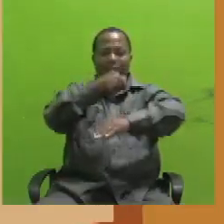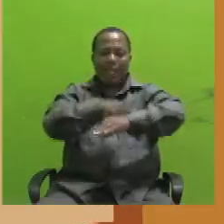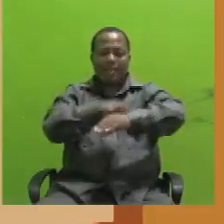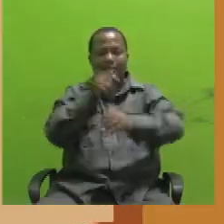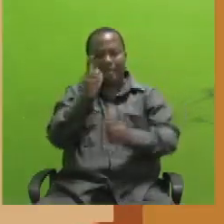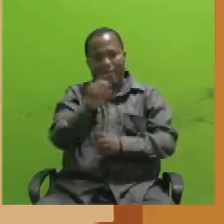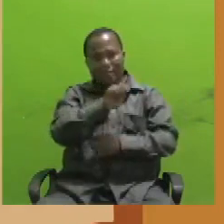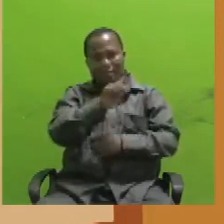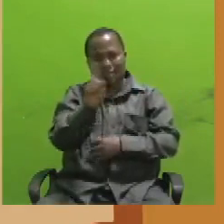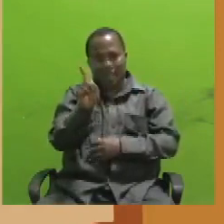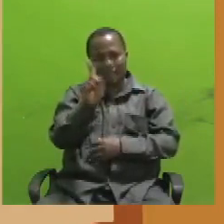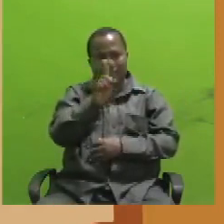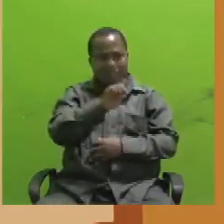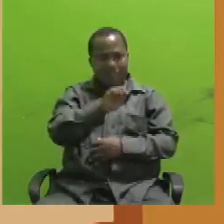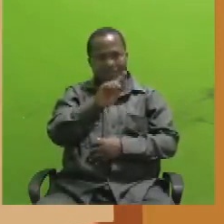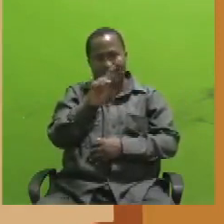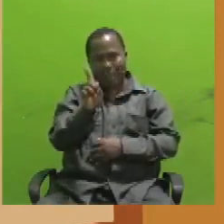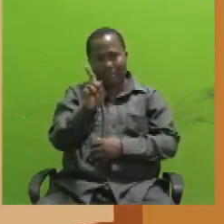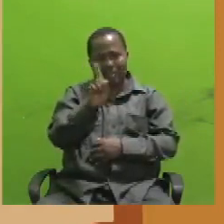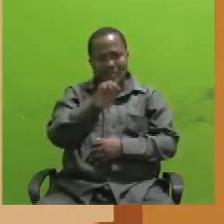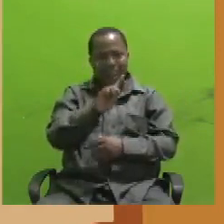tock, tick tock.